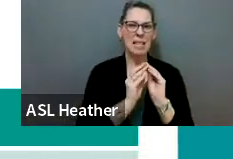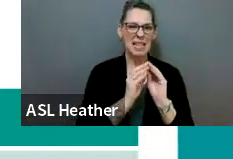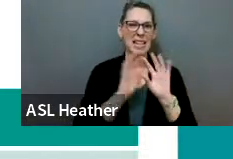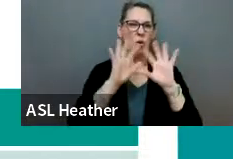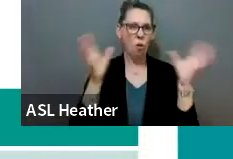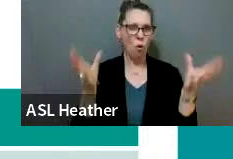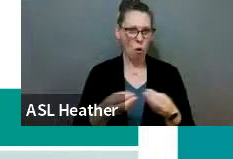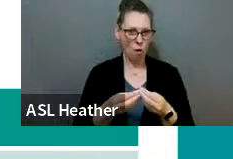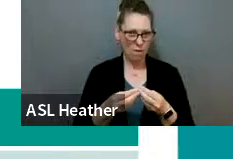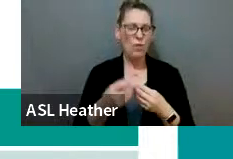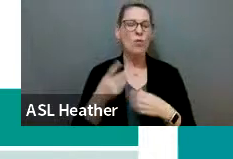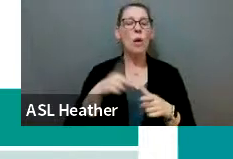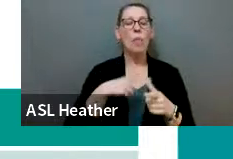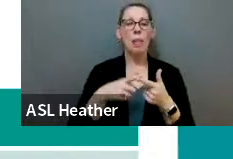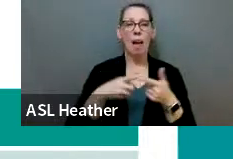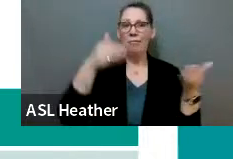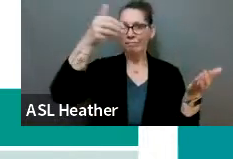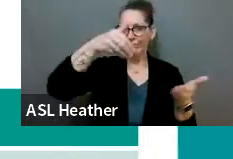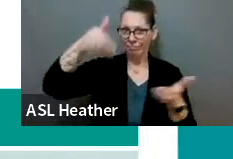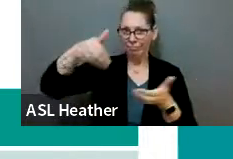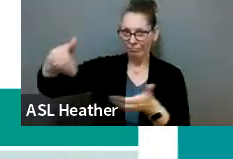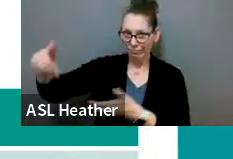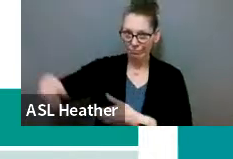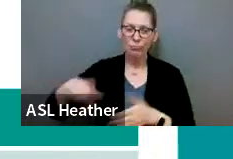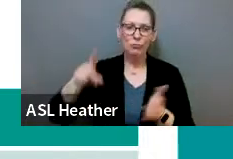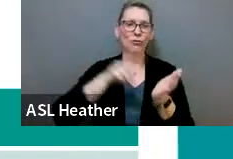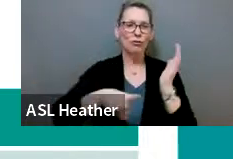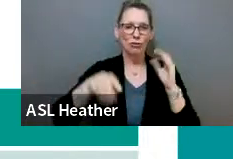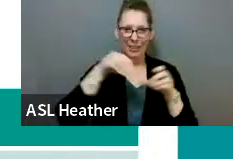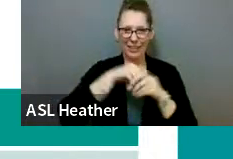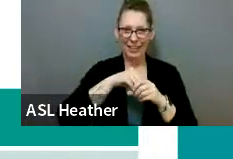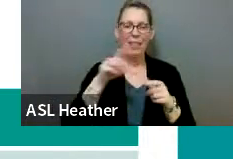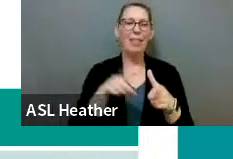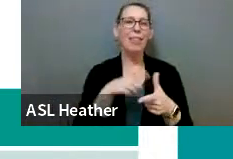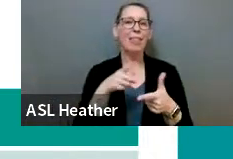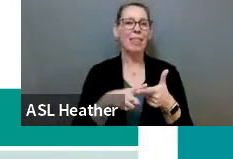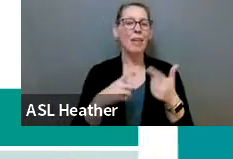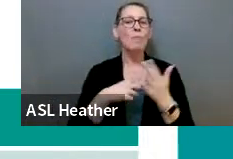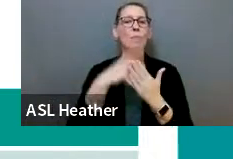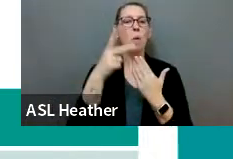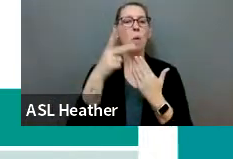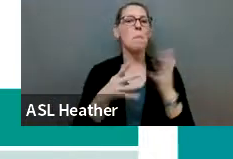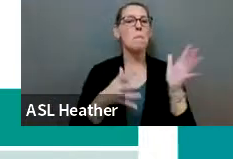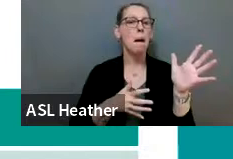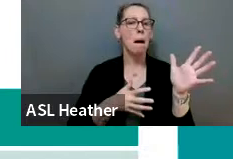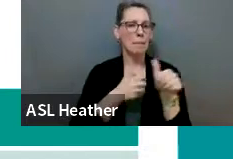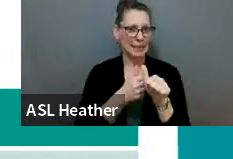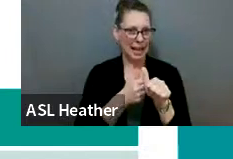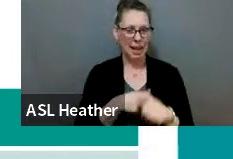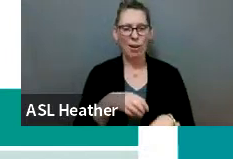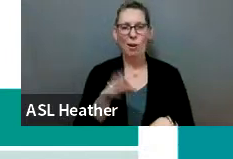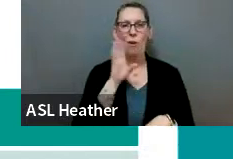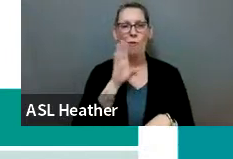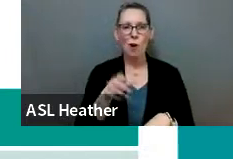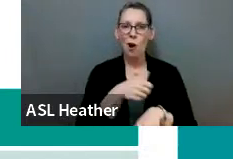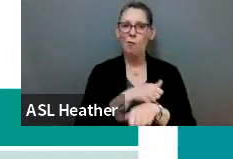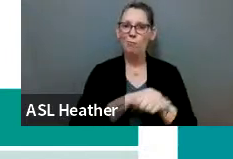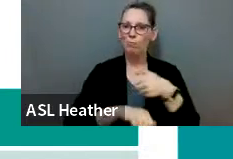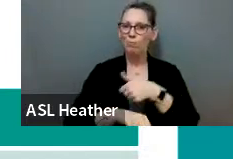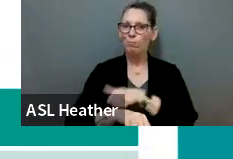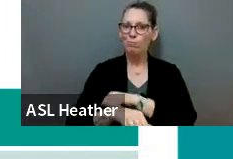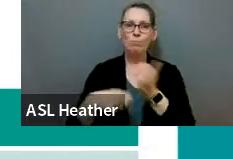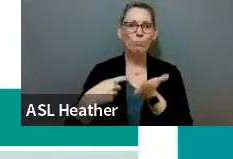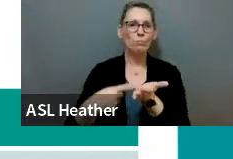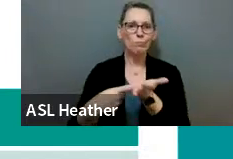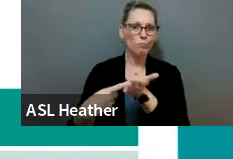of doing introductions as well as a check-in. We'll then receive program update. We're going to roll up our sleeves and